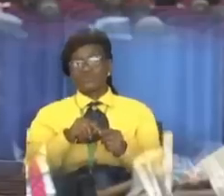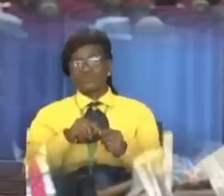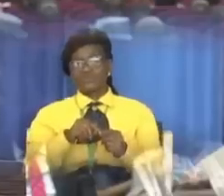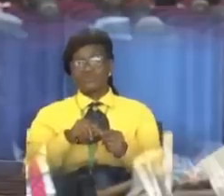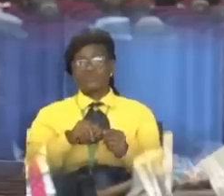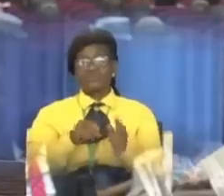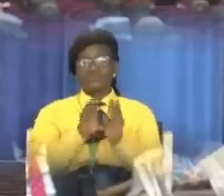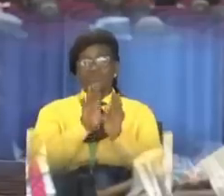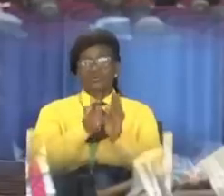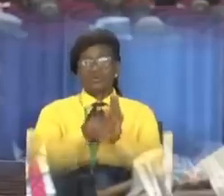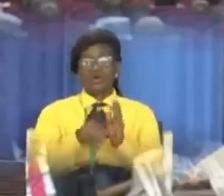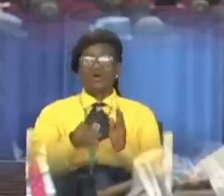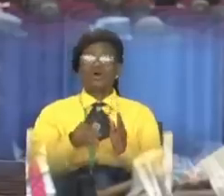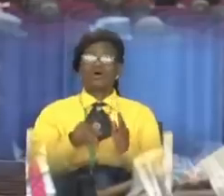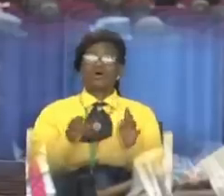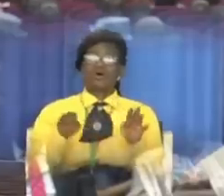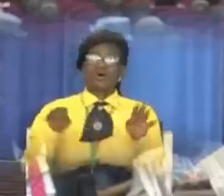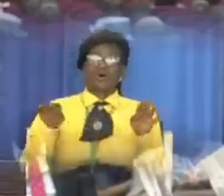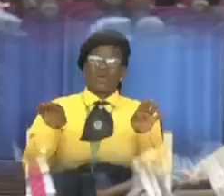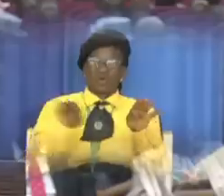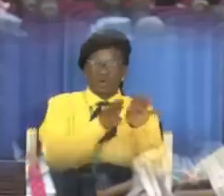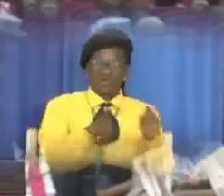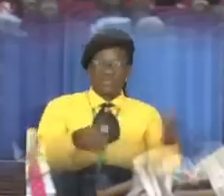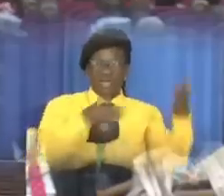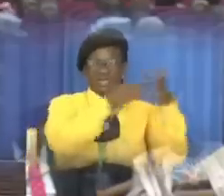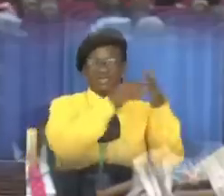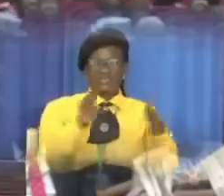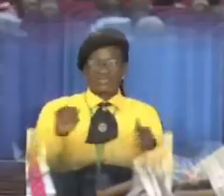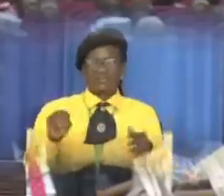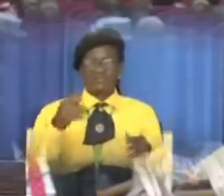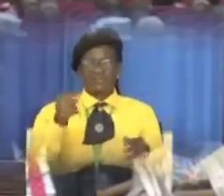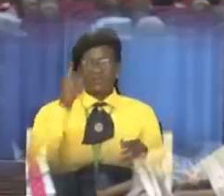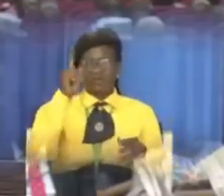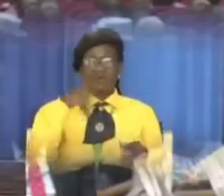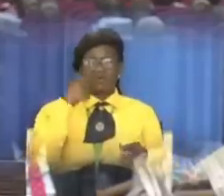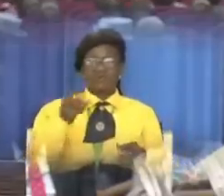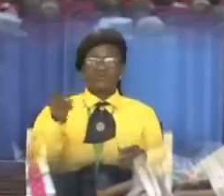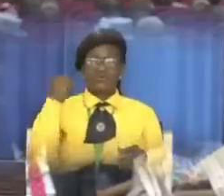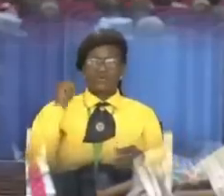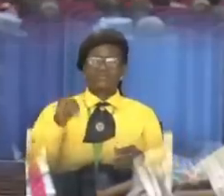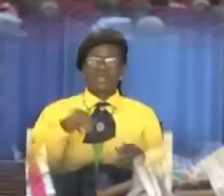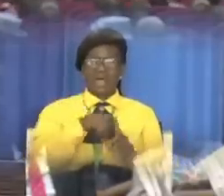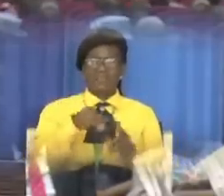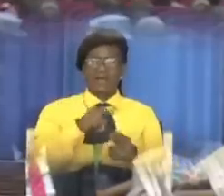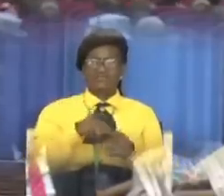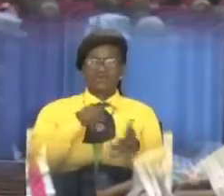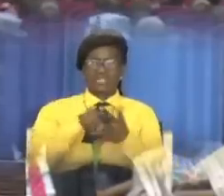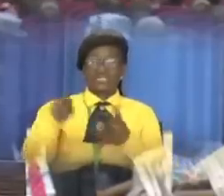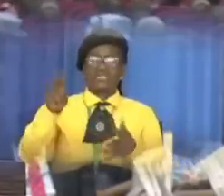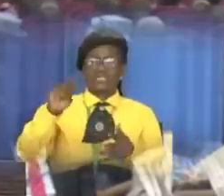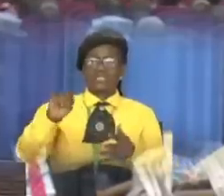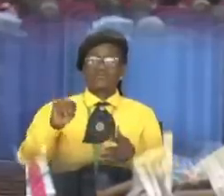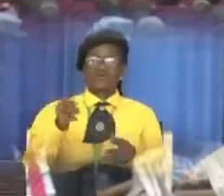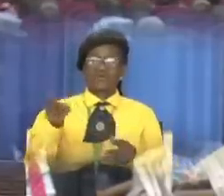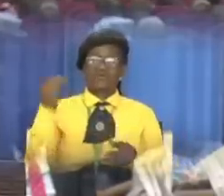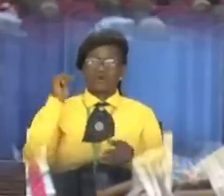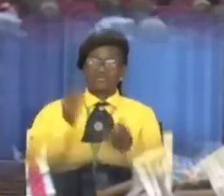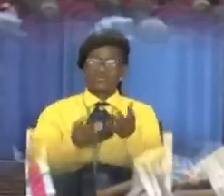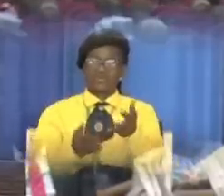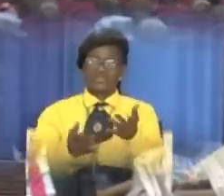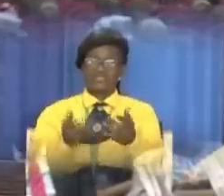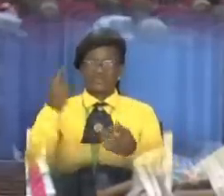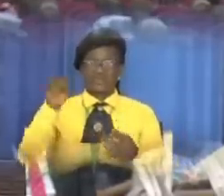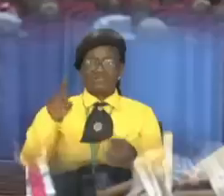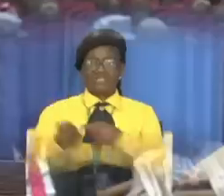doors locked against him. The one who was going to kill him was already waiting for the day to come. The